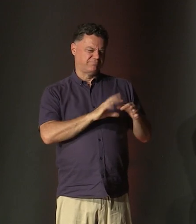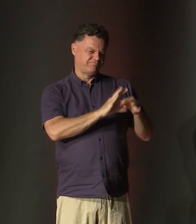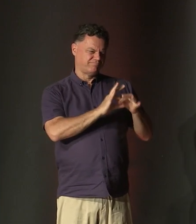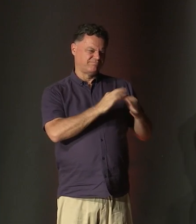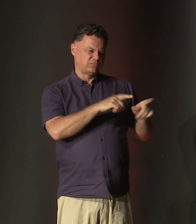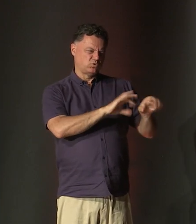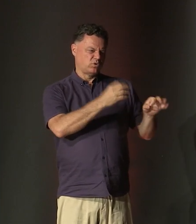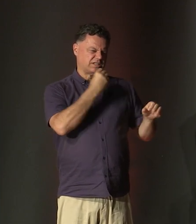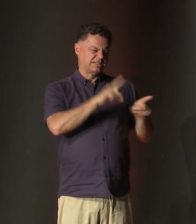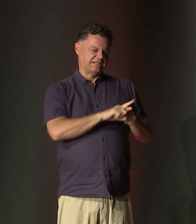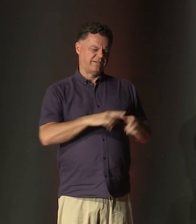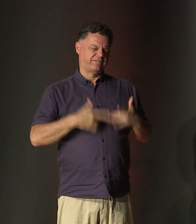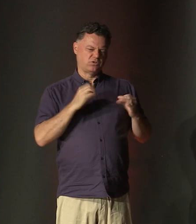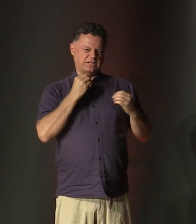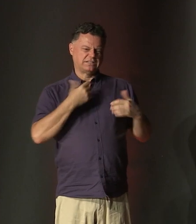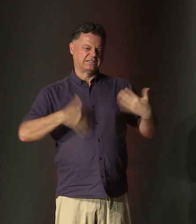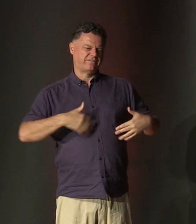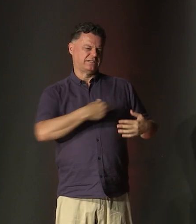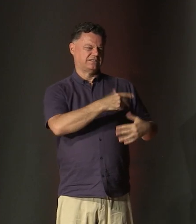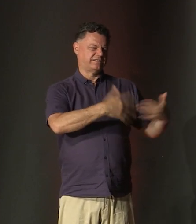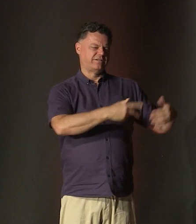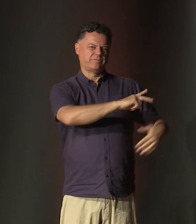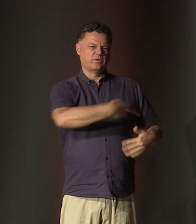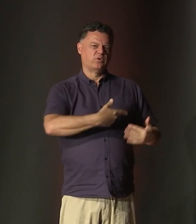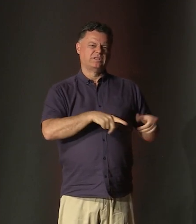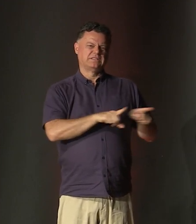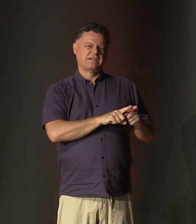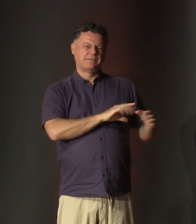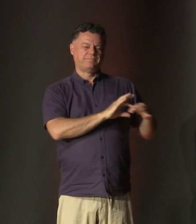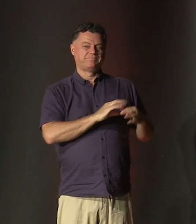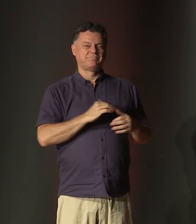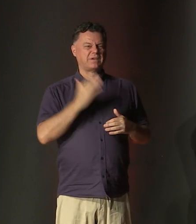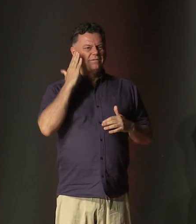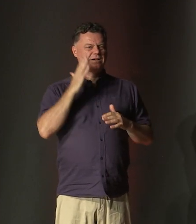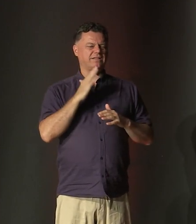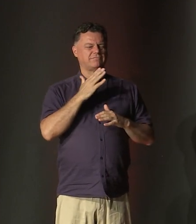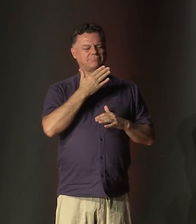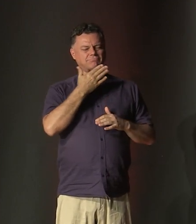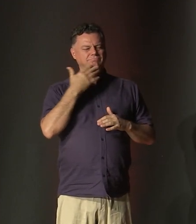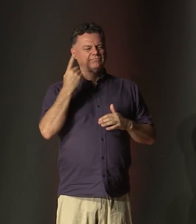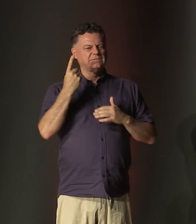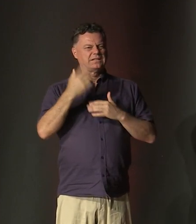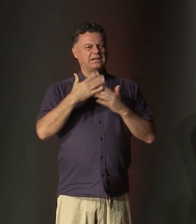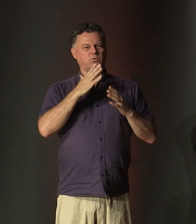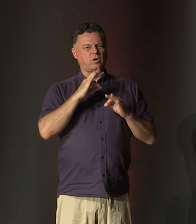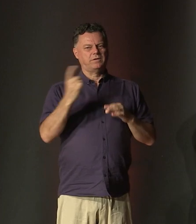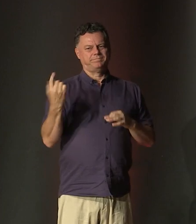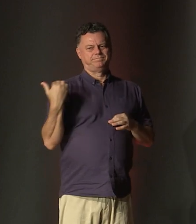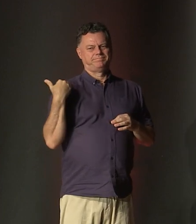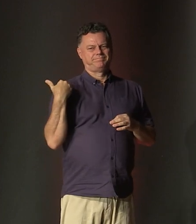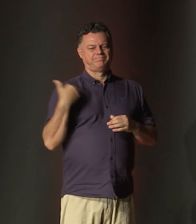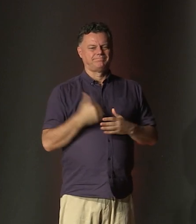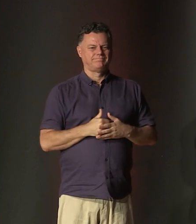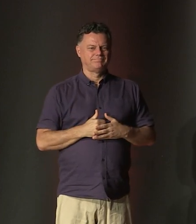Freya. But on this particular day, my mother quietly approached me. And she said,